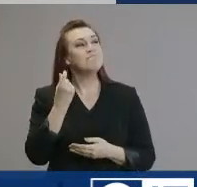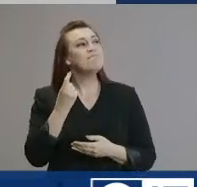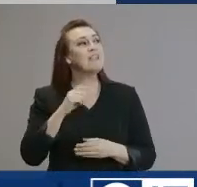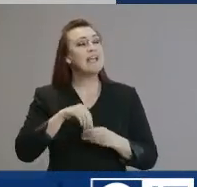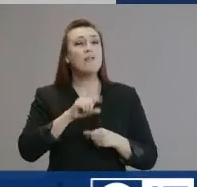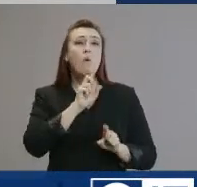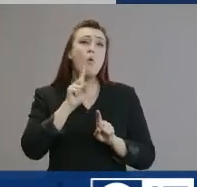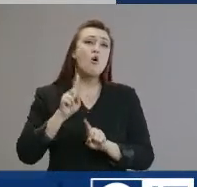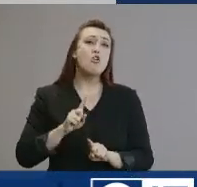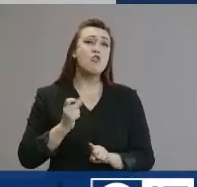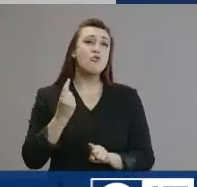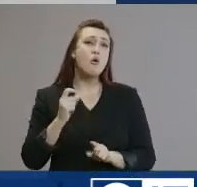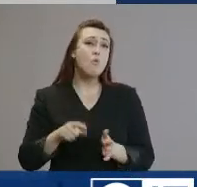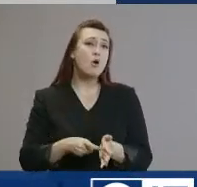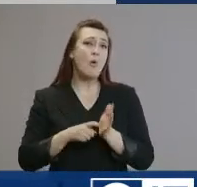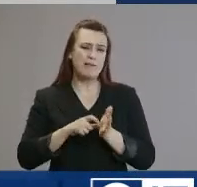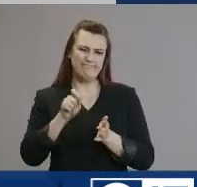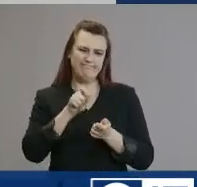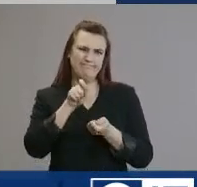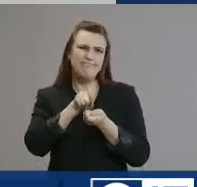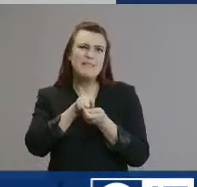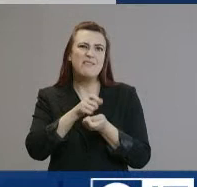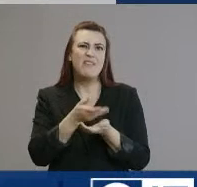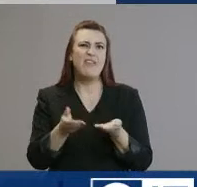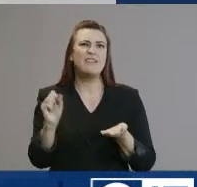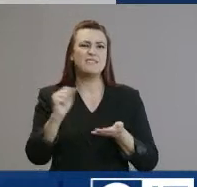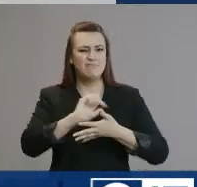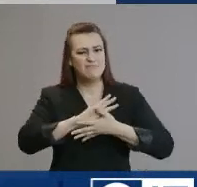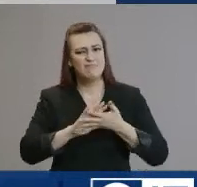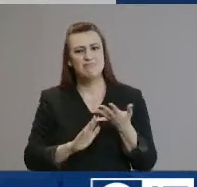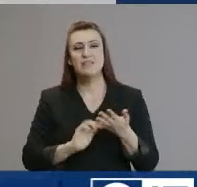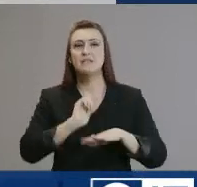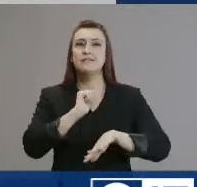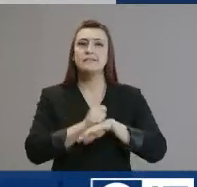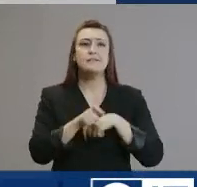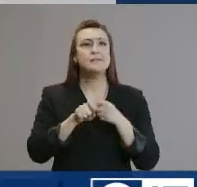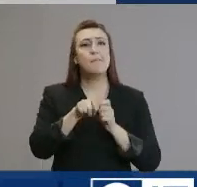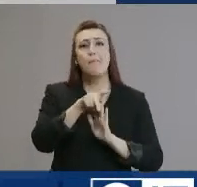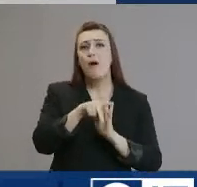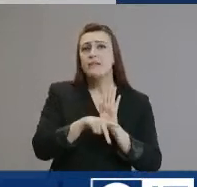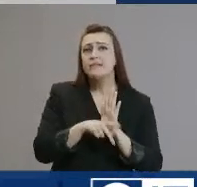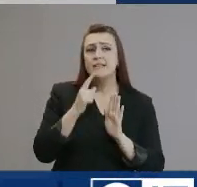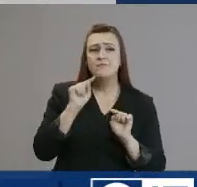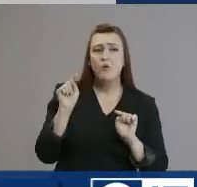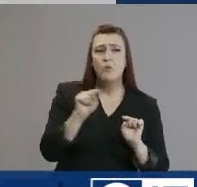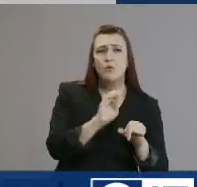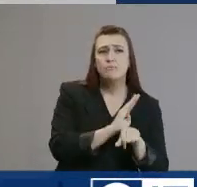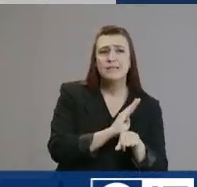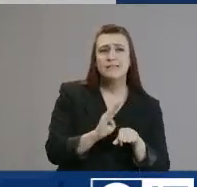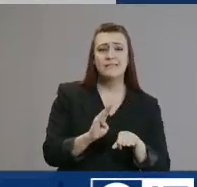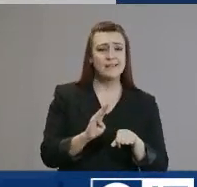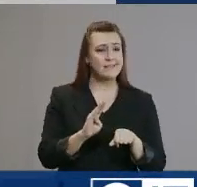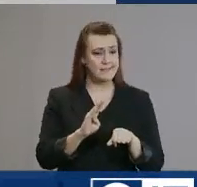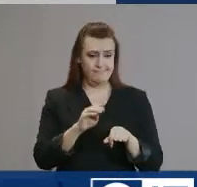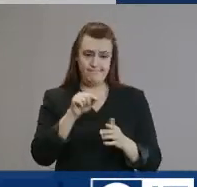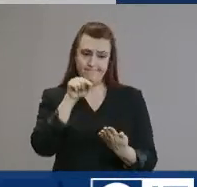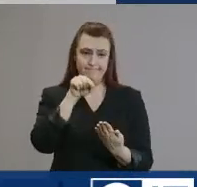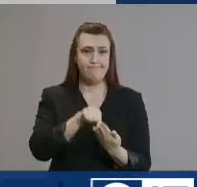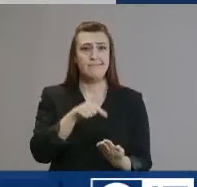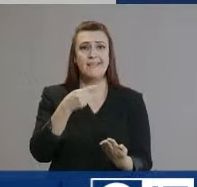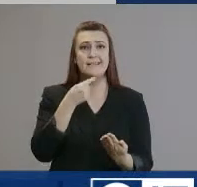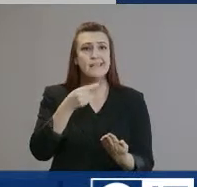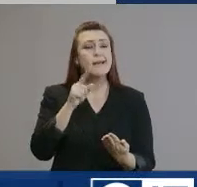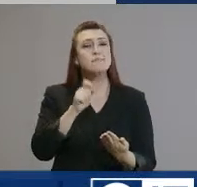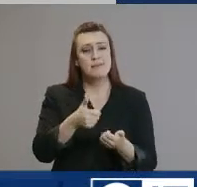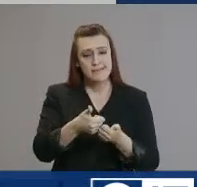Arizona businesses to develop, establish, and implement policies, including physical distancing and disinfecting protocols.